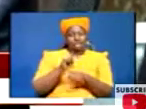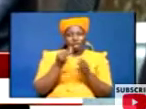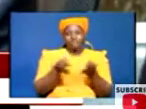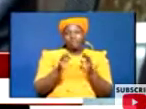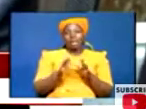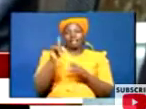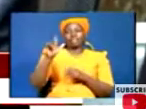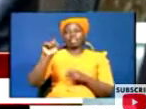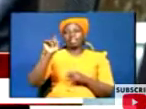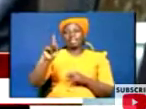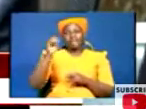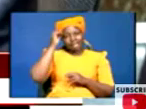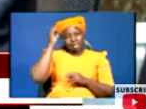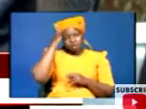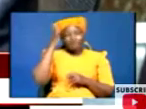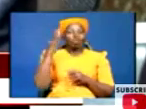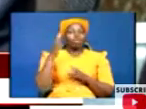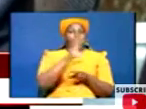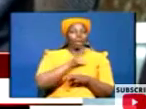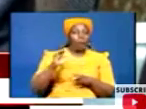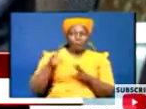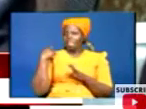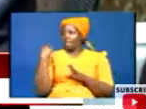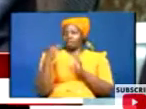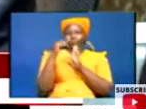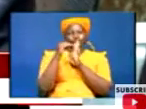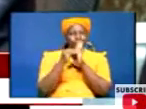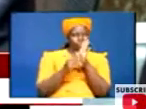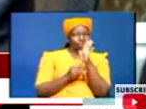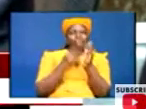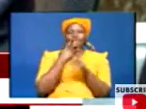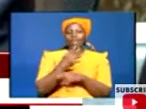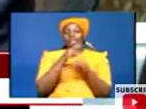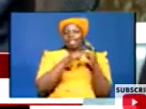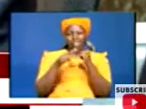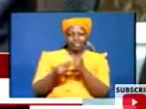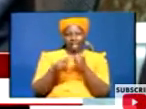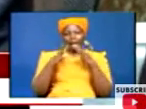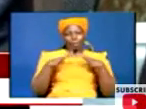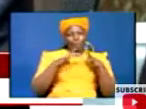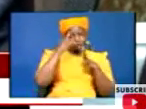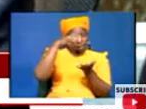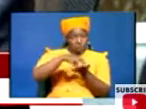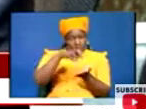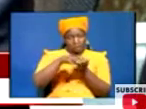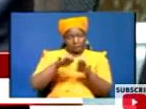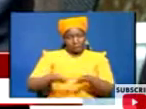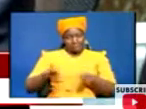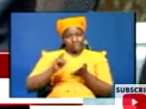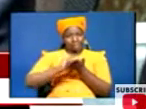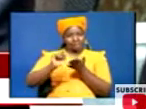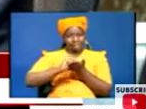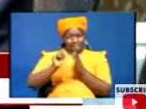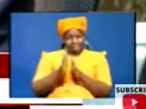commission recently shortlisted about 477 candidates for the position of permanent secretaries,